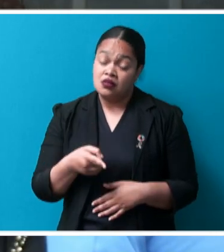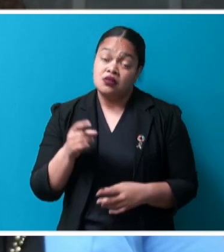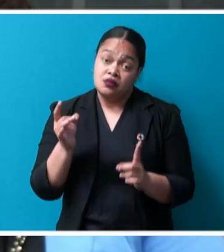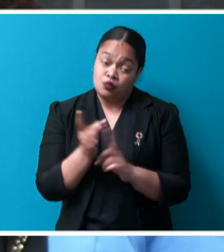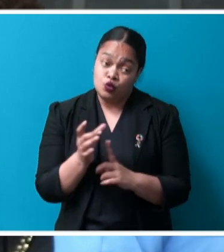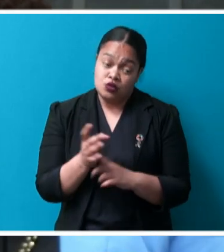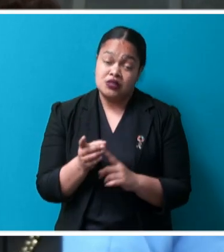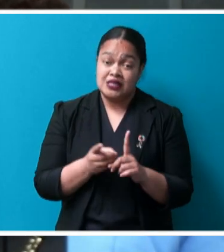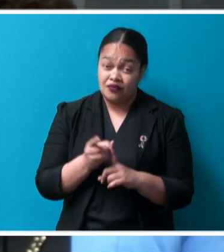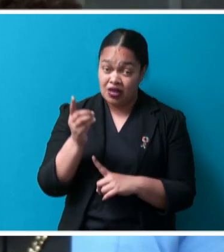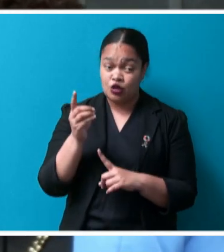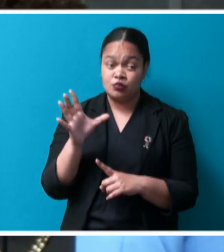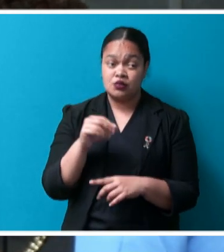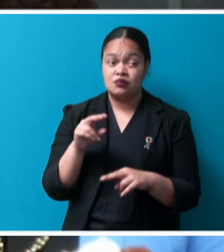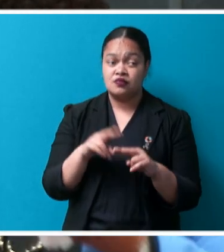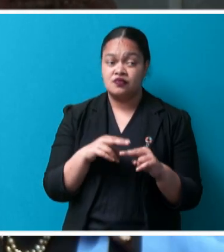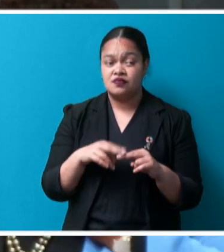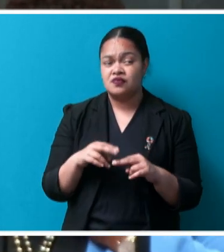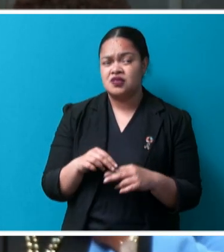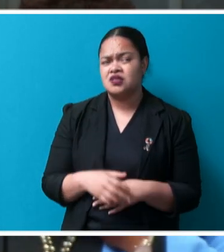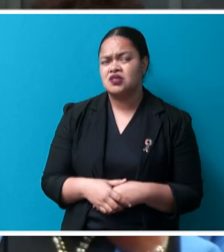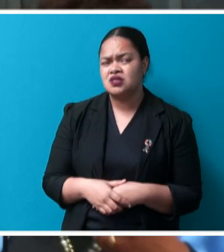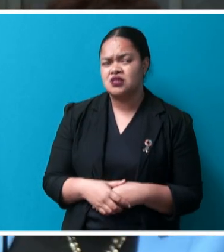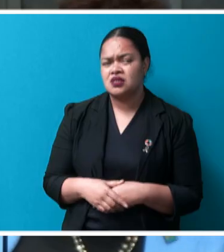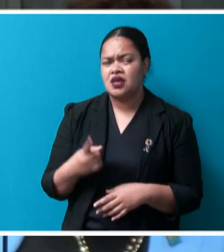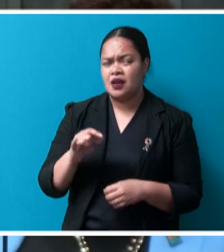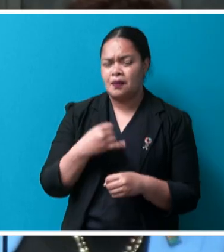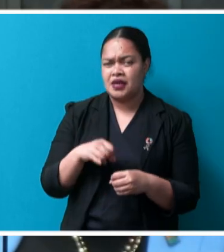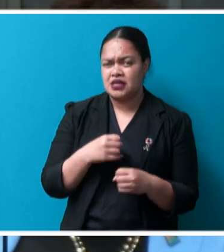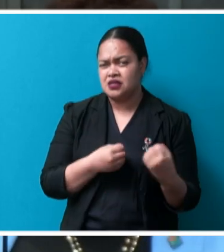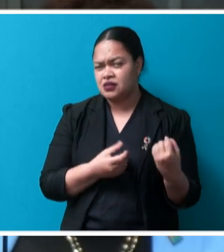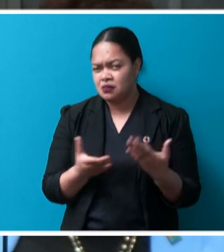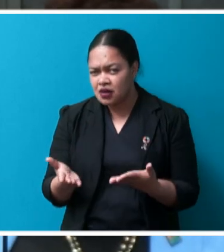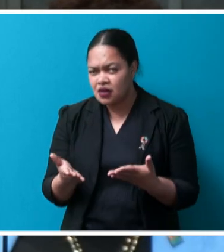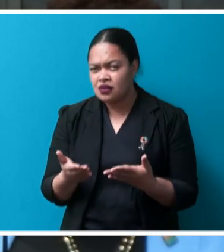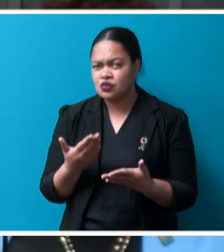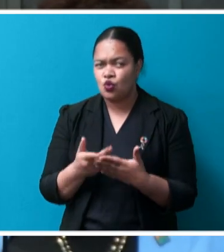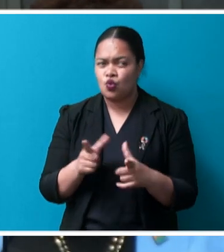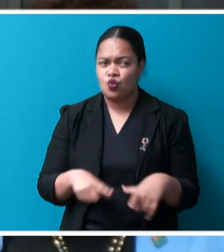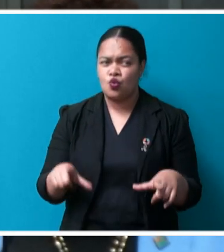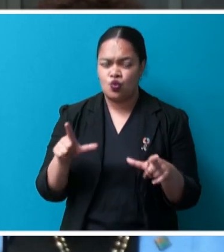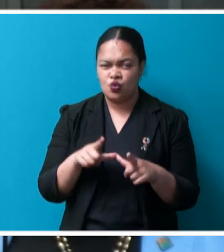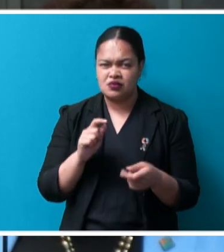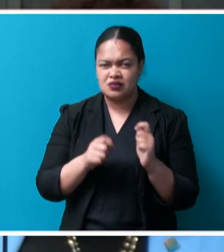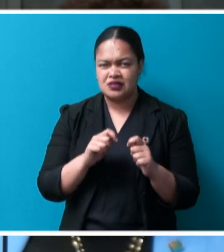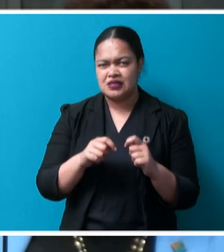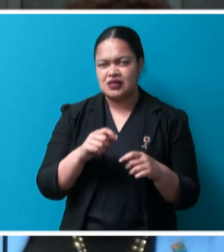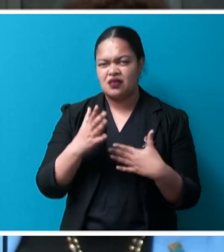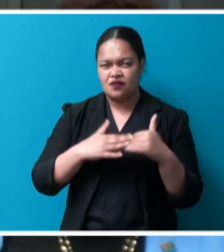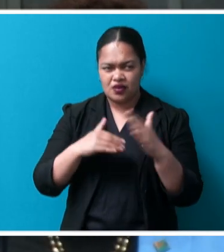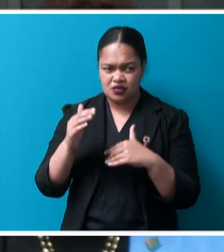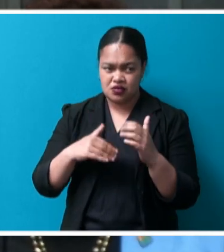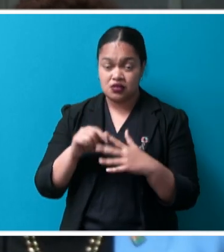the development of Fiji pharmaceutical and medical supplies in terms of the local testing infrastructure. That is the